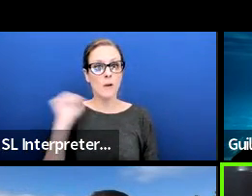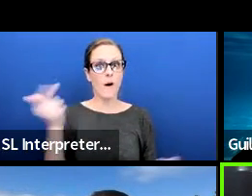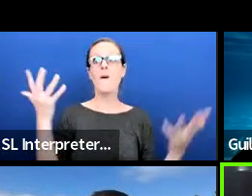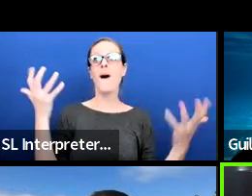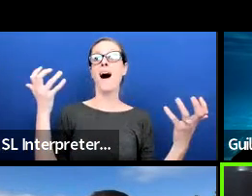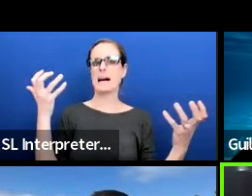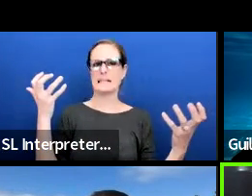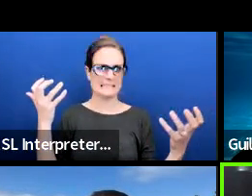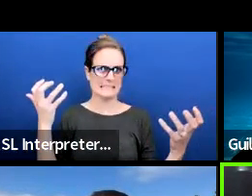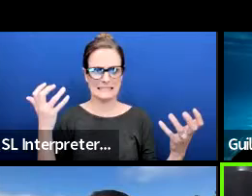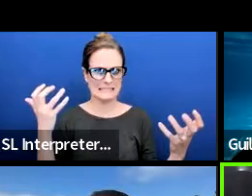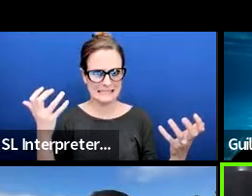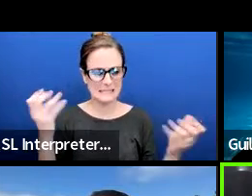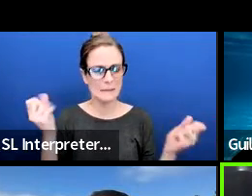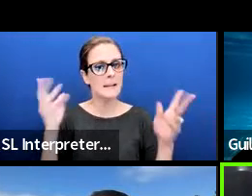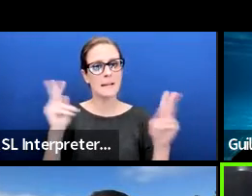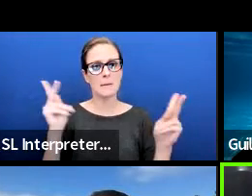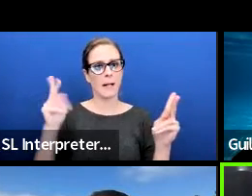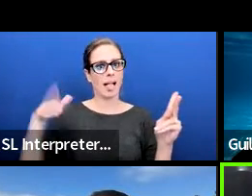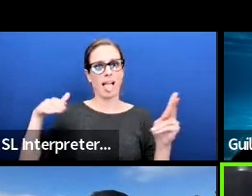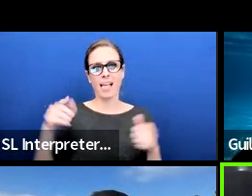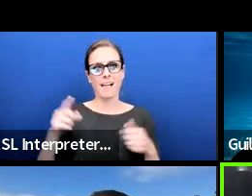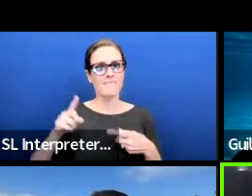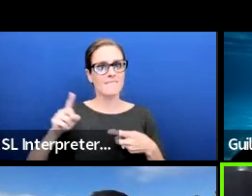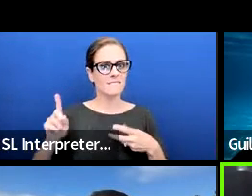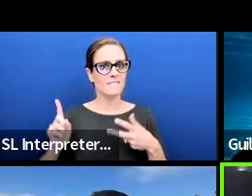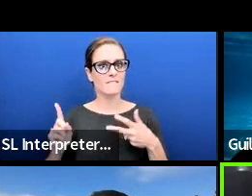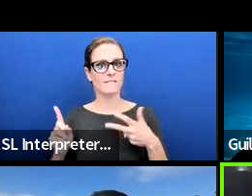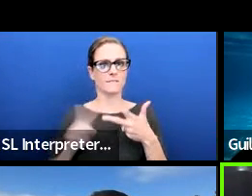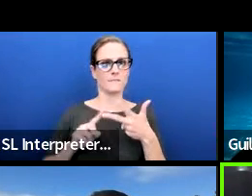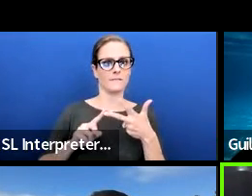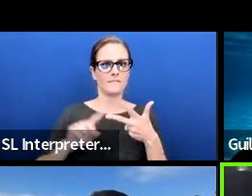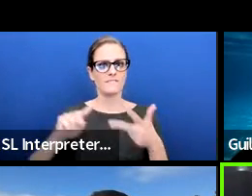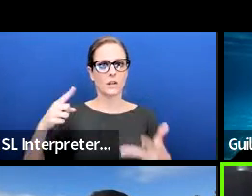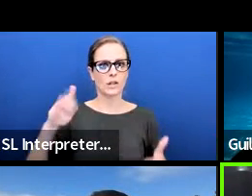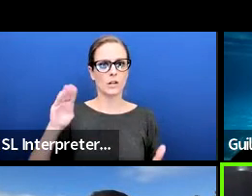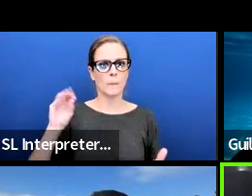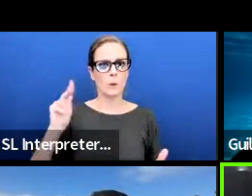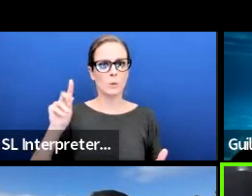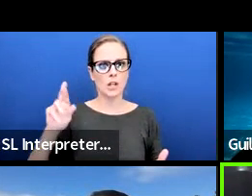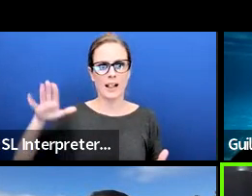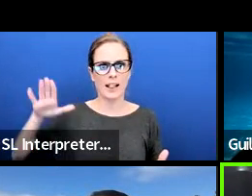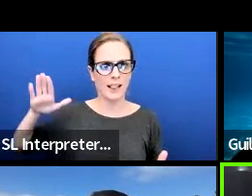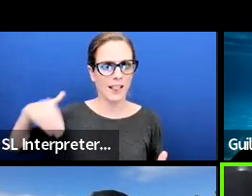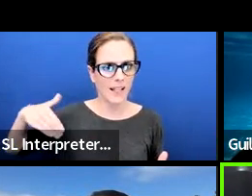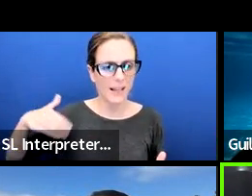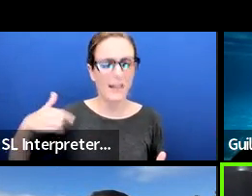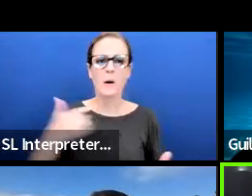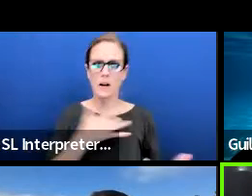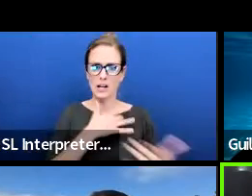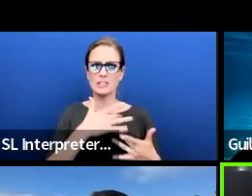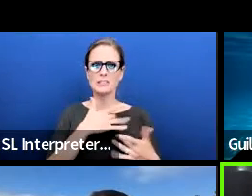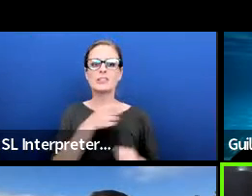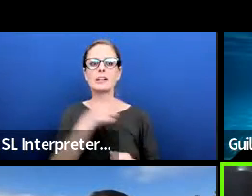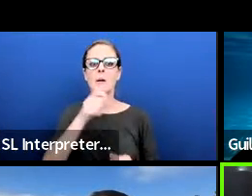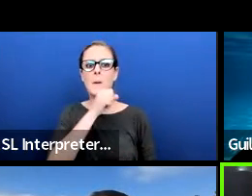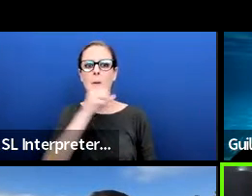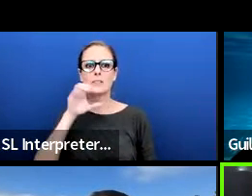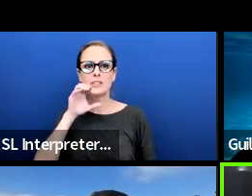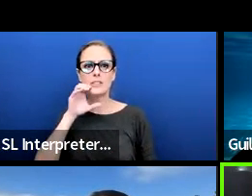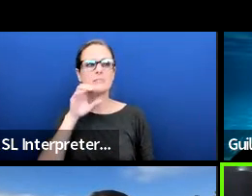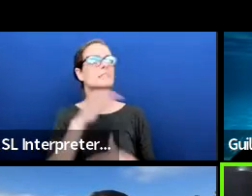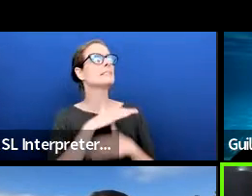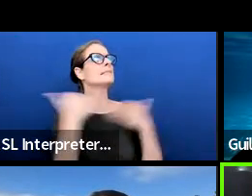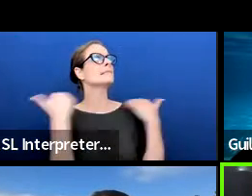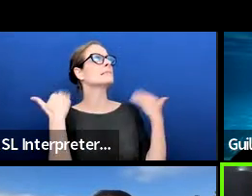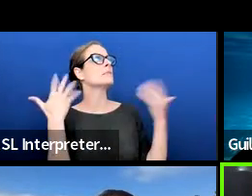lot of folks that haven't gotten their first one. And we're definitely concerned about some of our elders who just are like done and